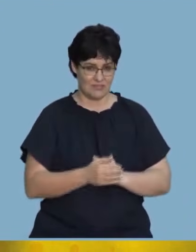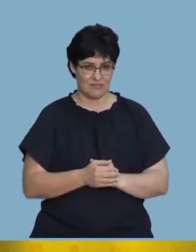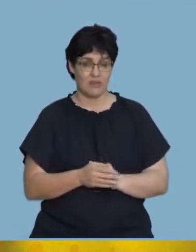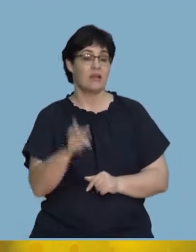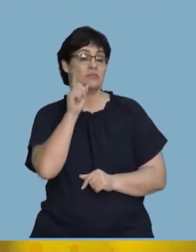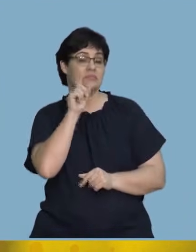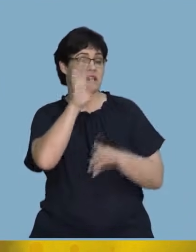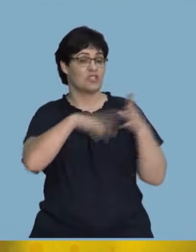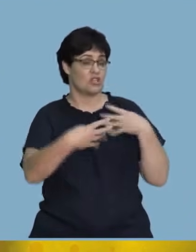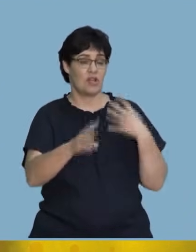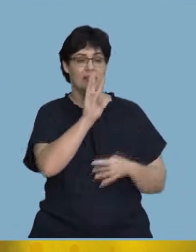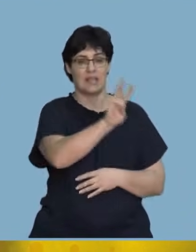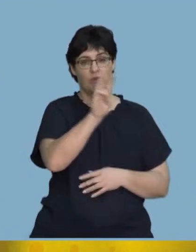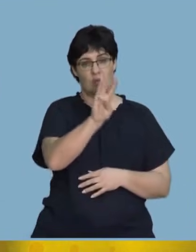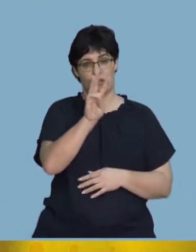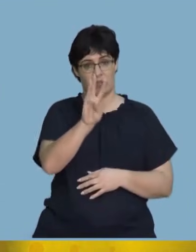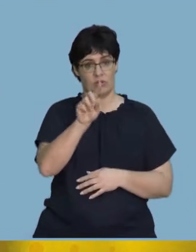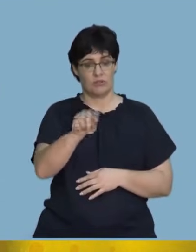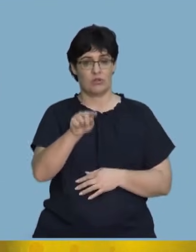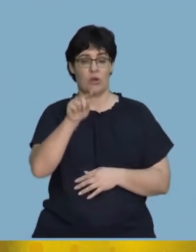to check out our schedule on